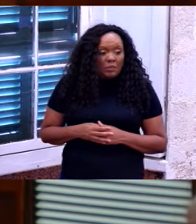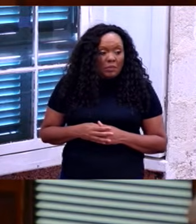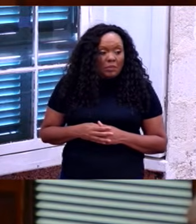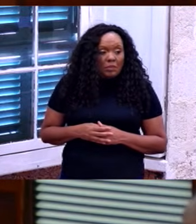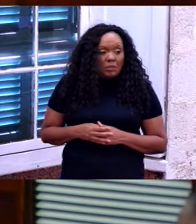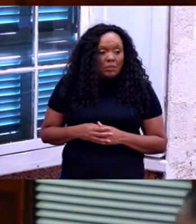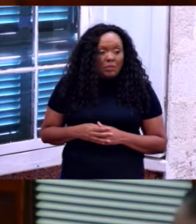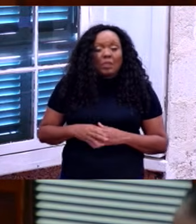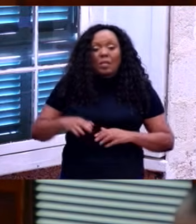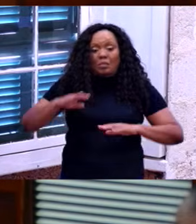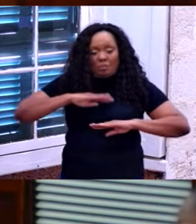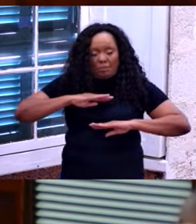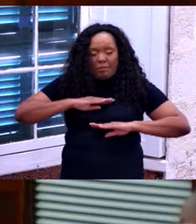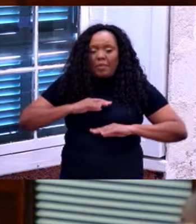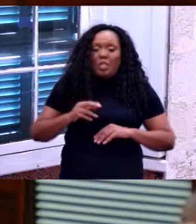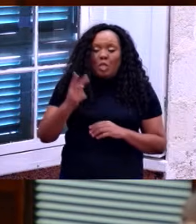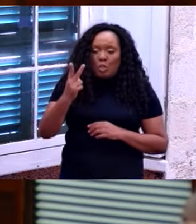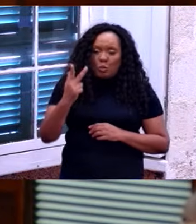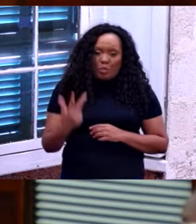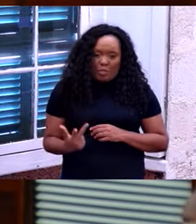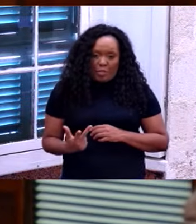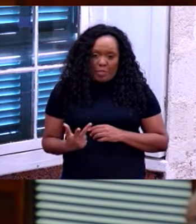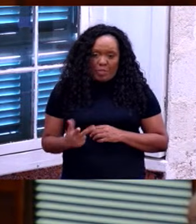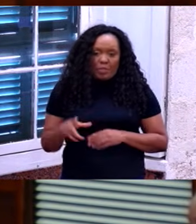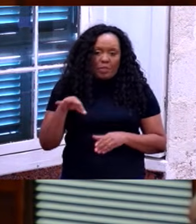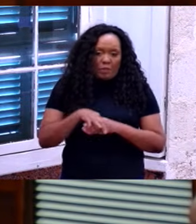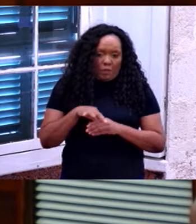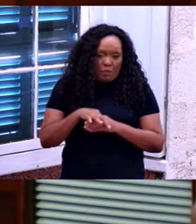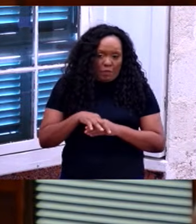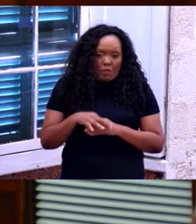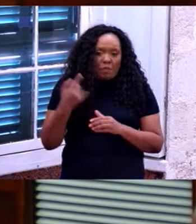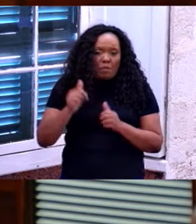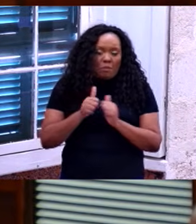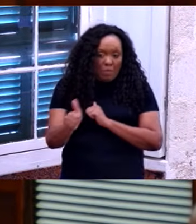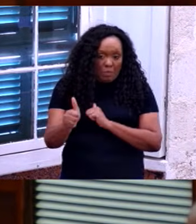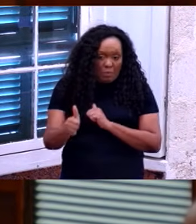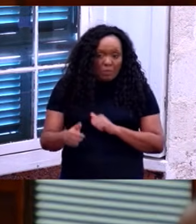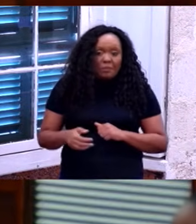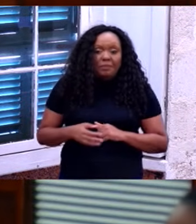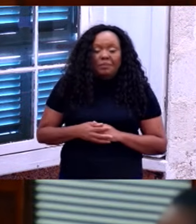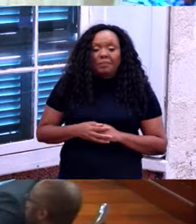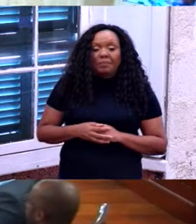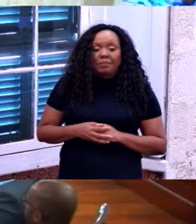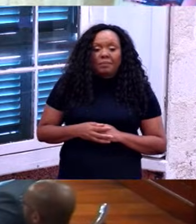Therefore satisfying the 2/3 threshold in the Constitution.